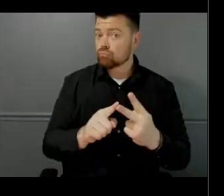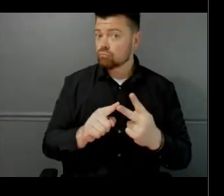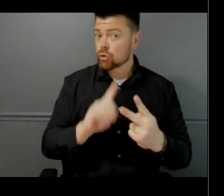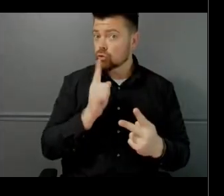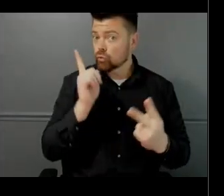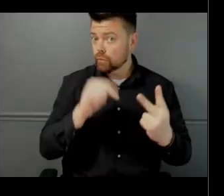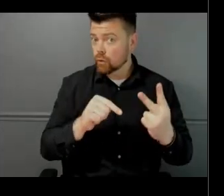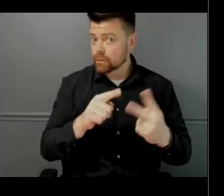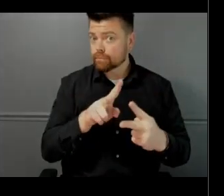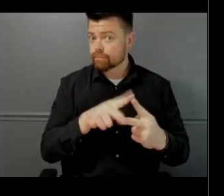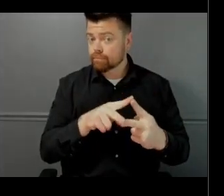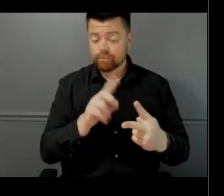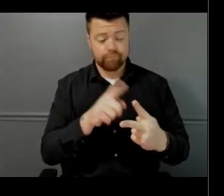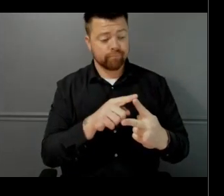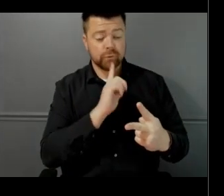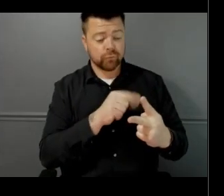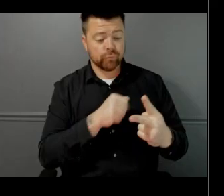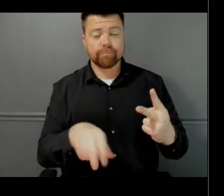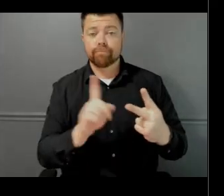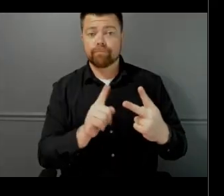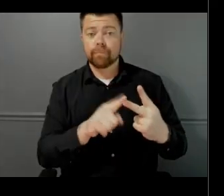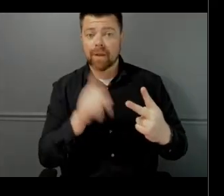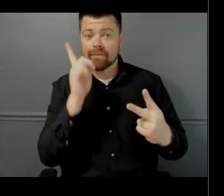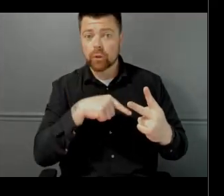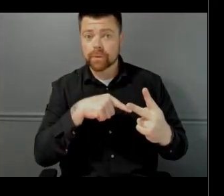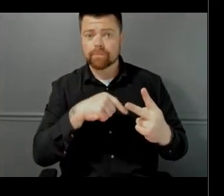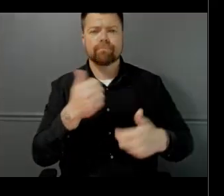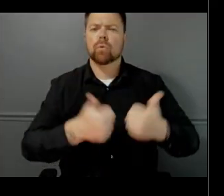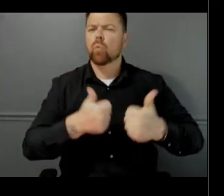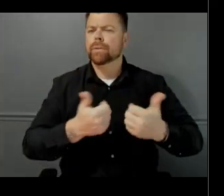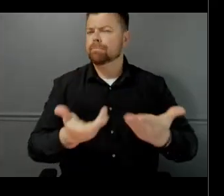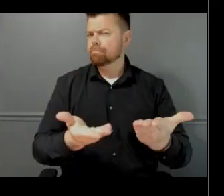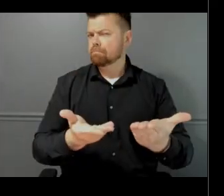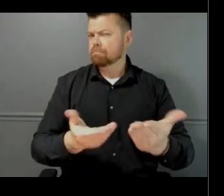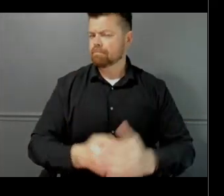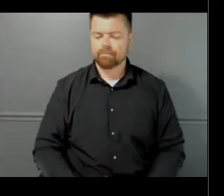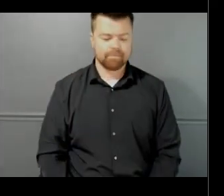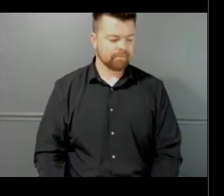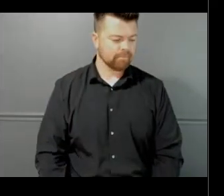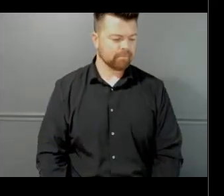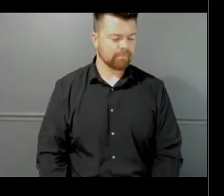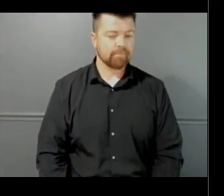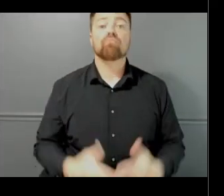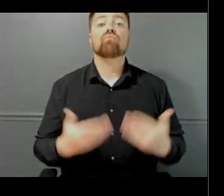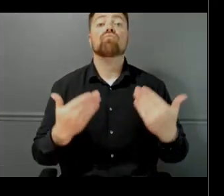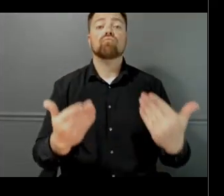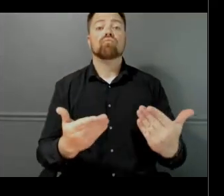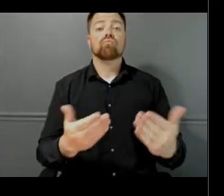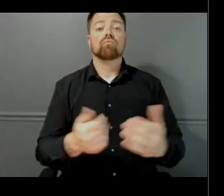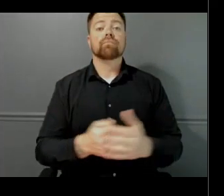First option is true. The second option is false. So let's go ahead and launch this poll.